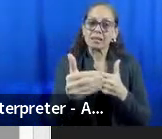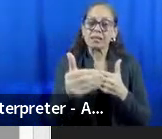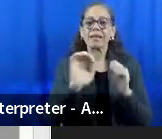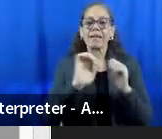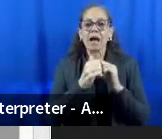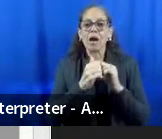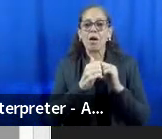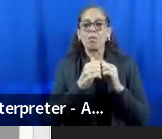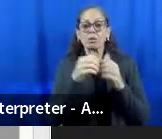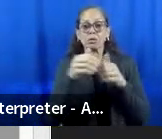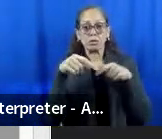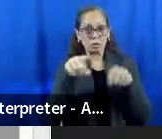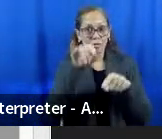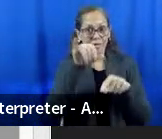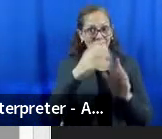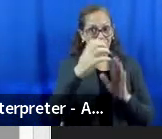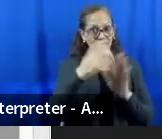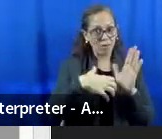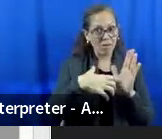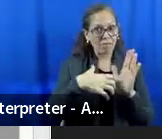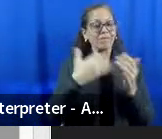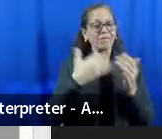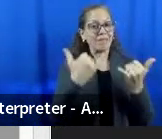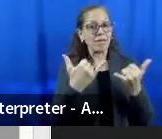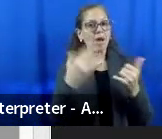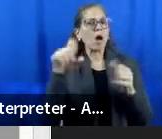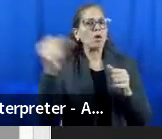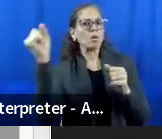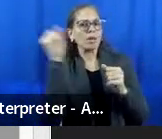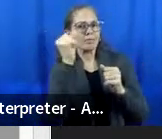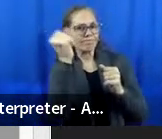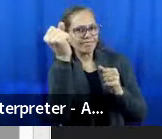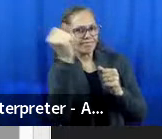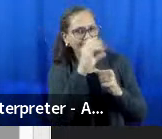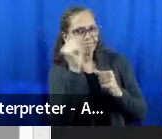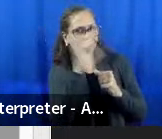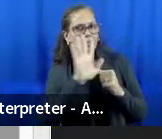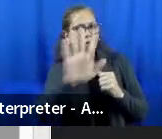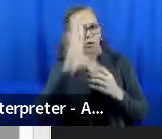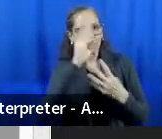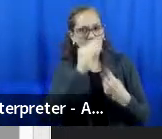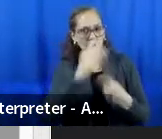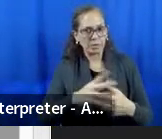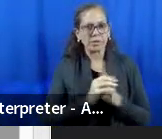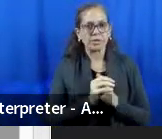input during the draft phase that we're in right now. And then we'll answer any questions.